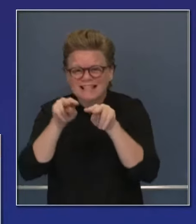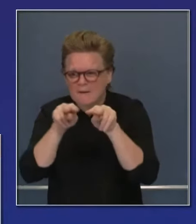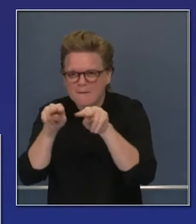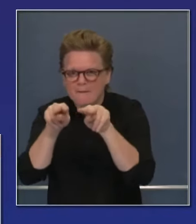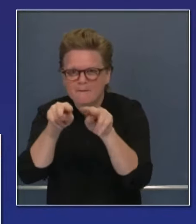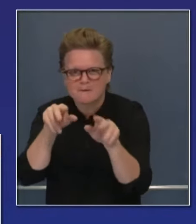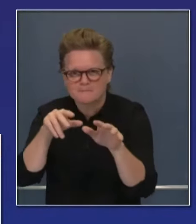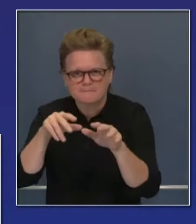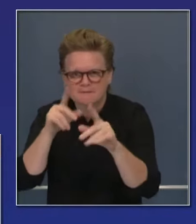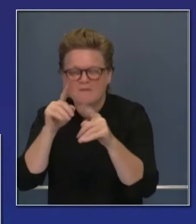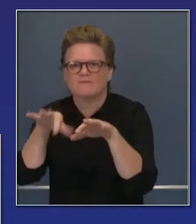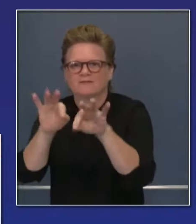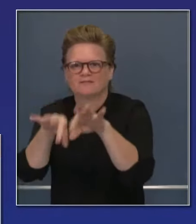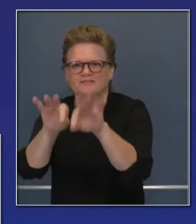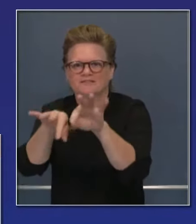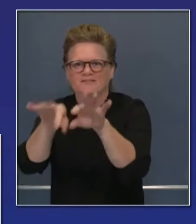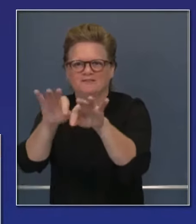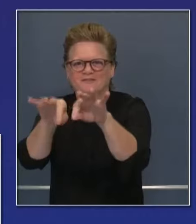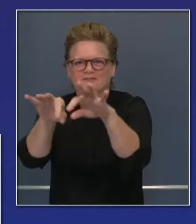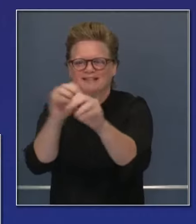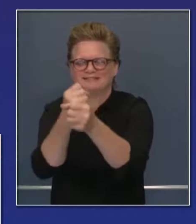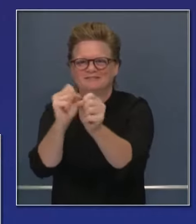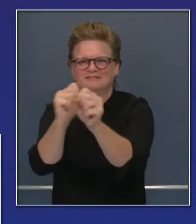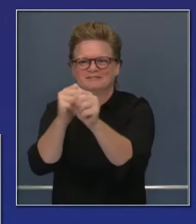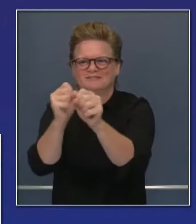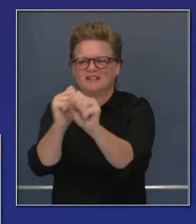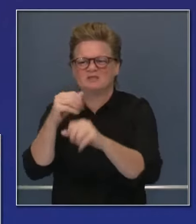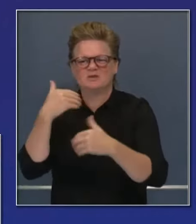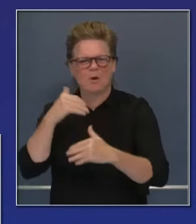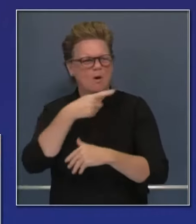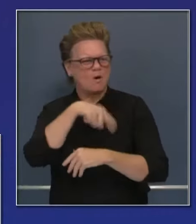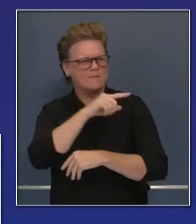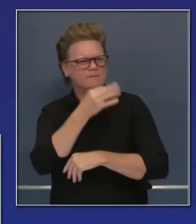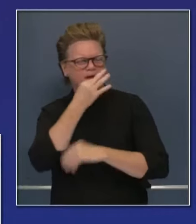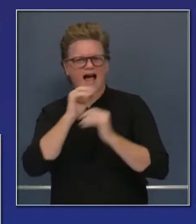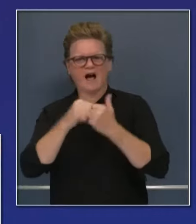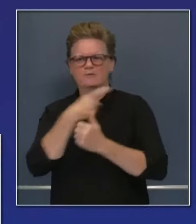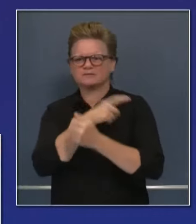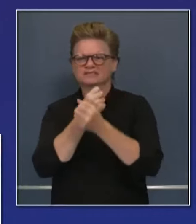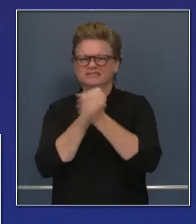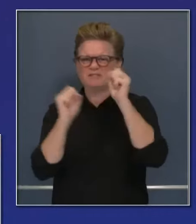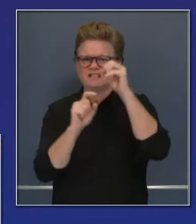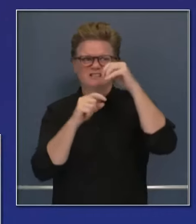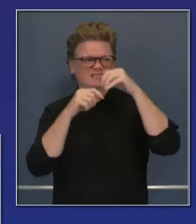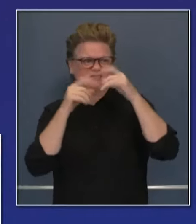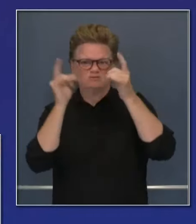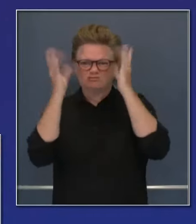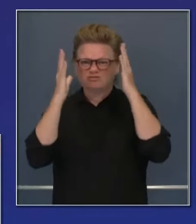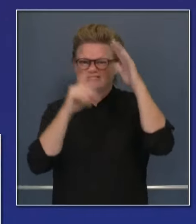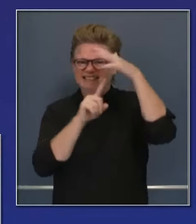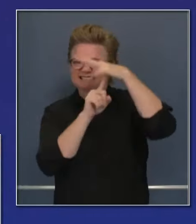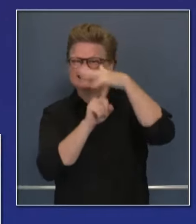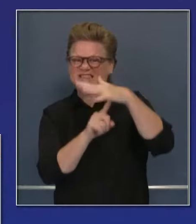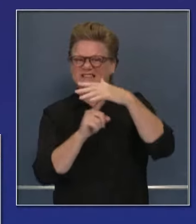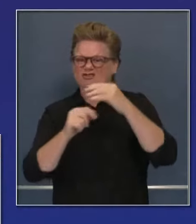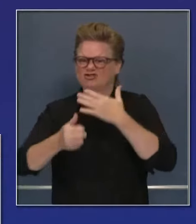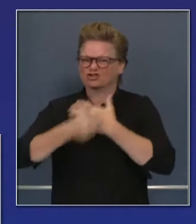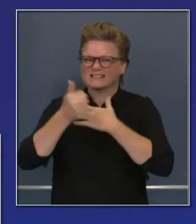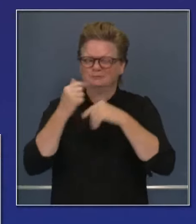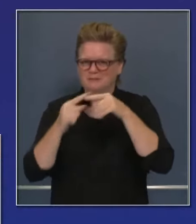With those night goggles, they were able to descend, find a safe place to land, and they made